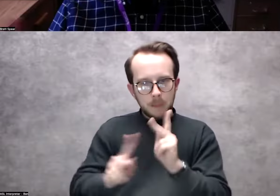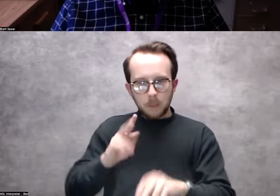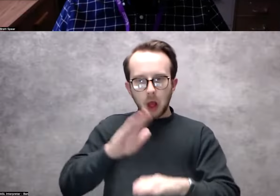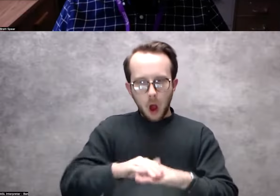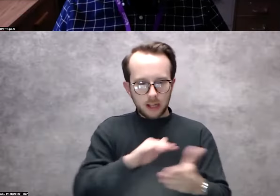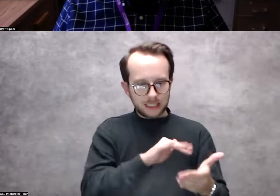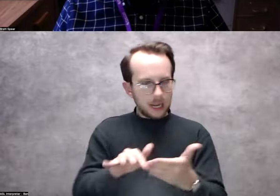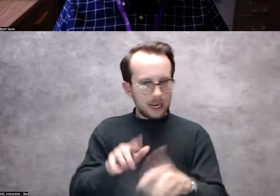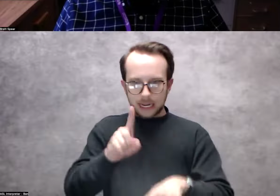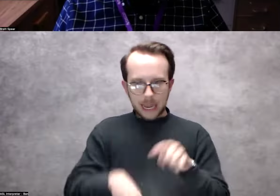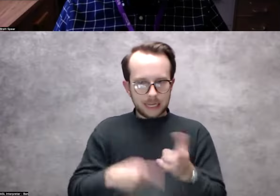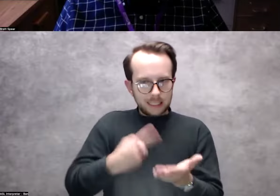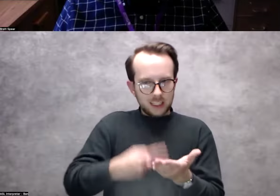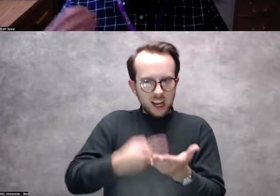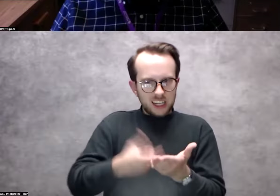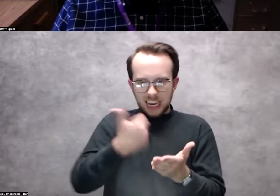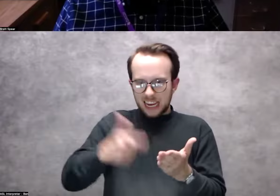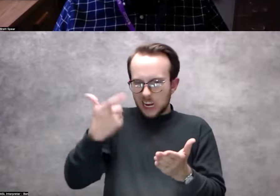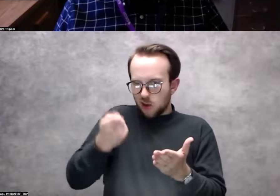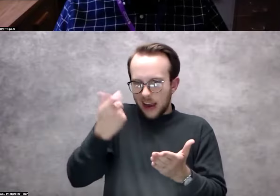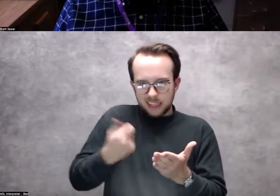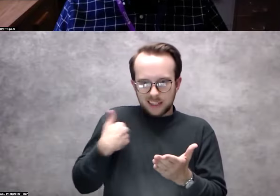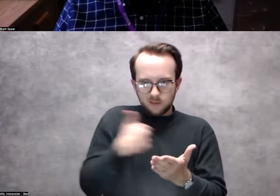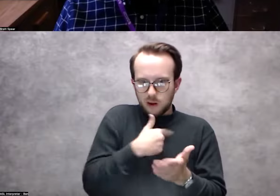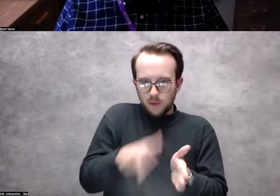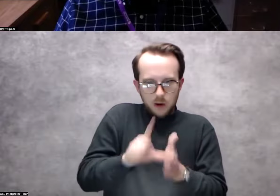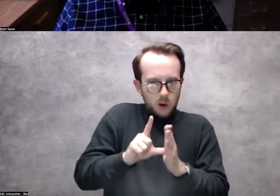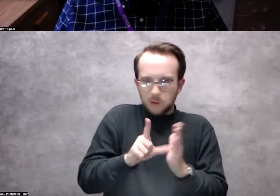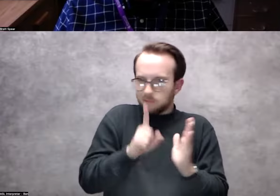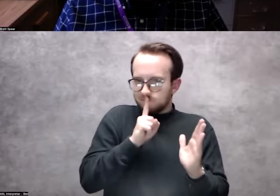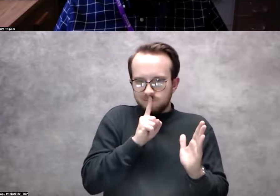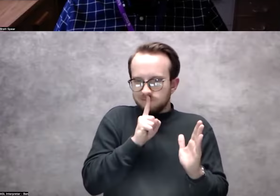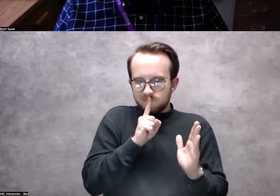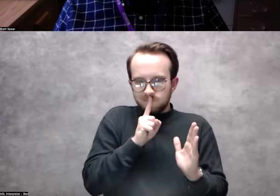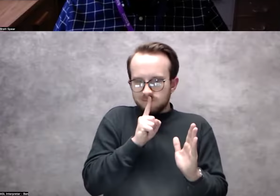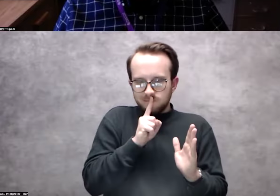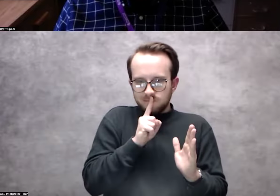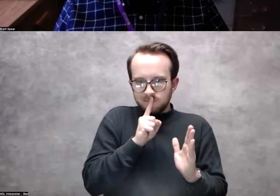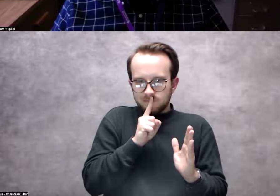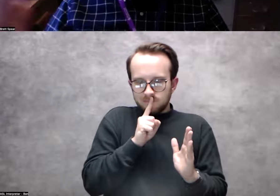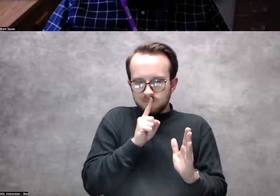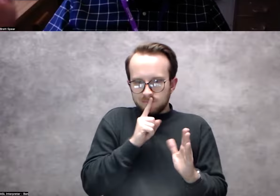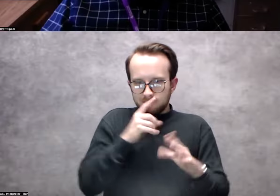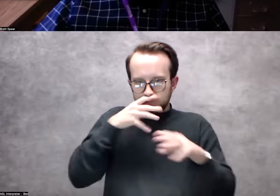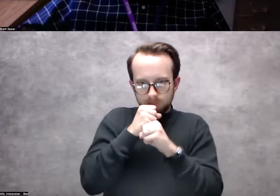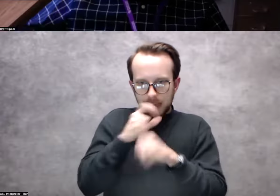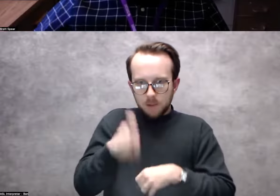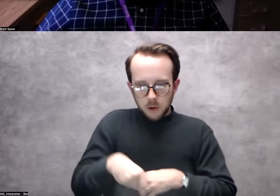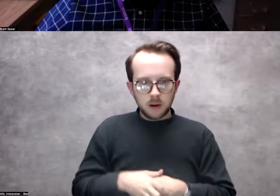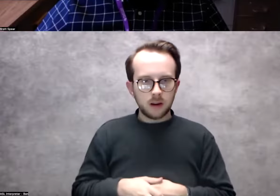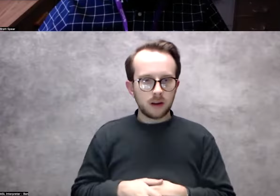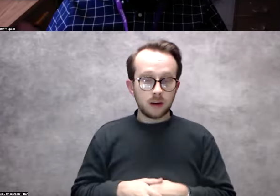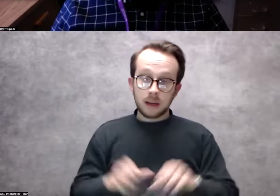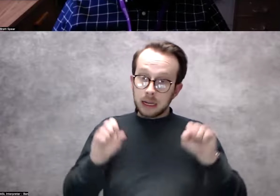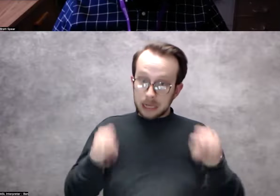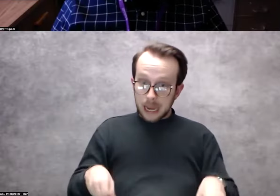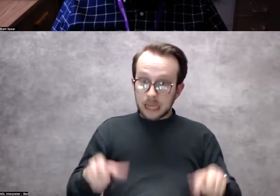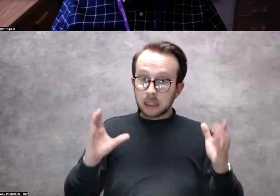of the grants that are reviewed in that study section. So you can't talk to people on a study section. You can talk to people after they come